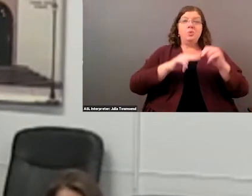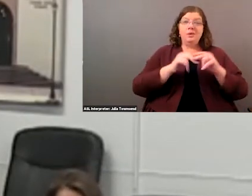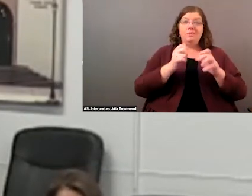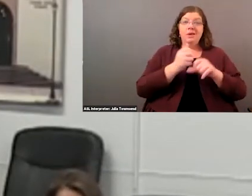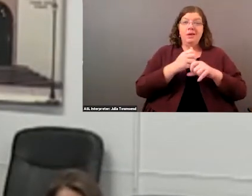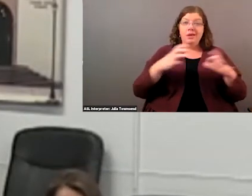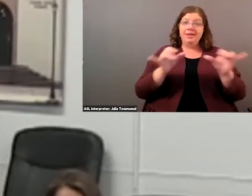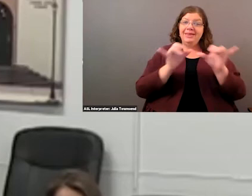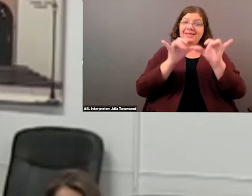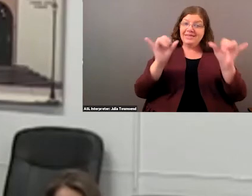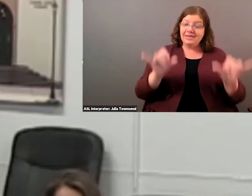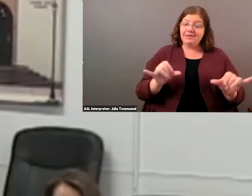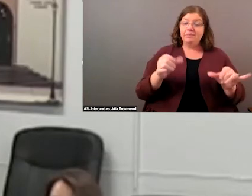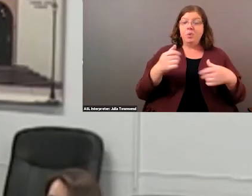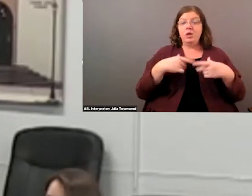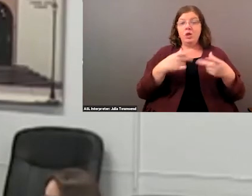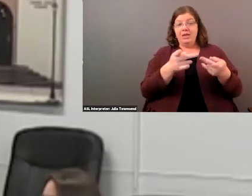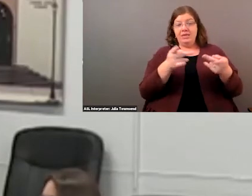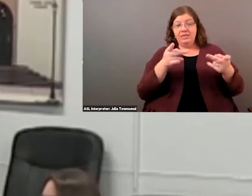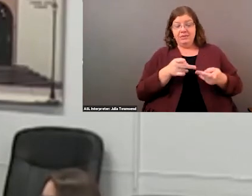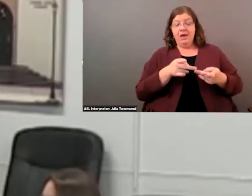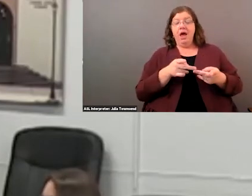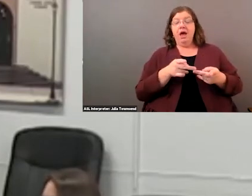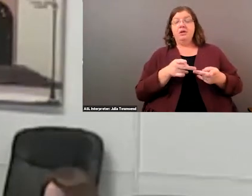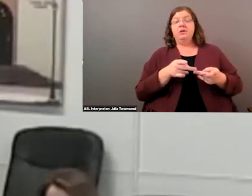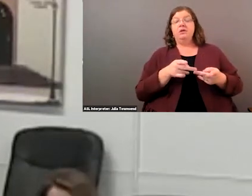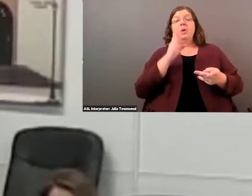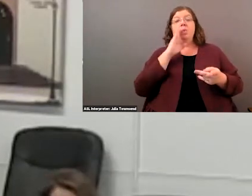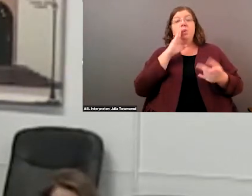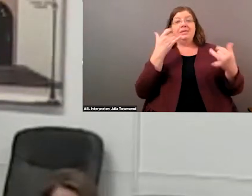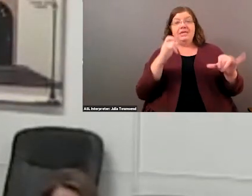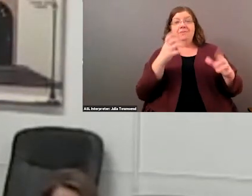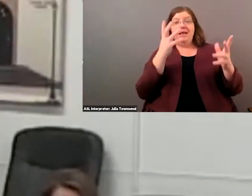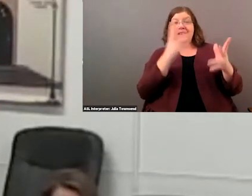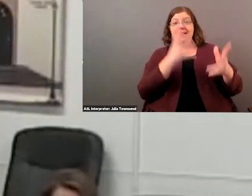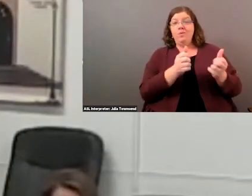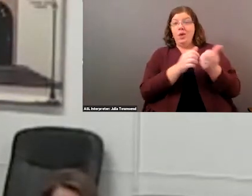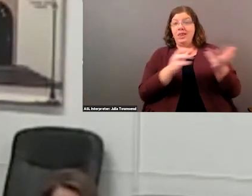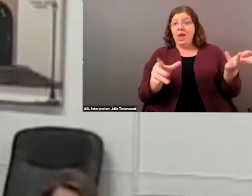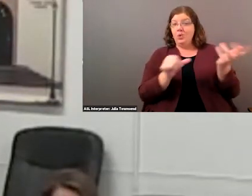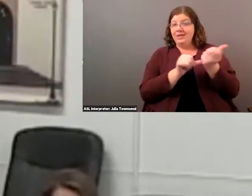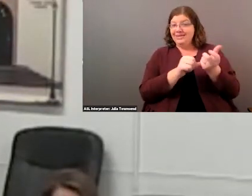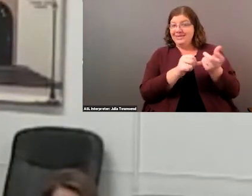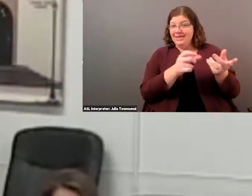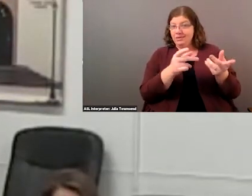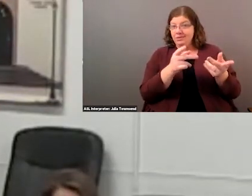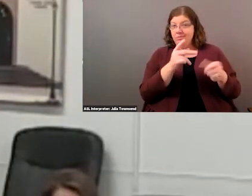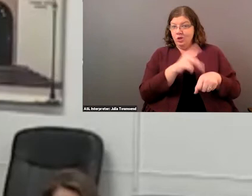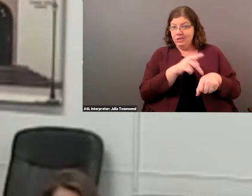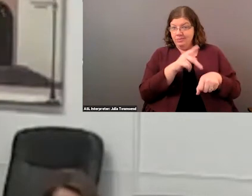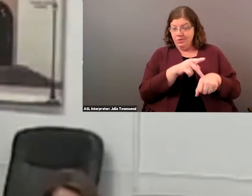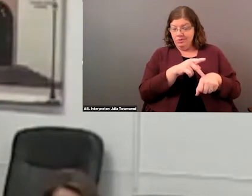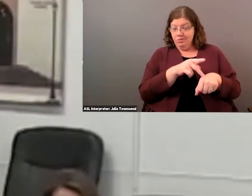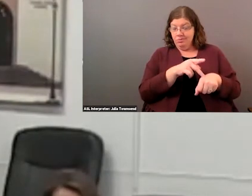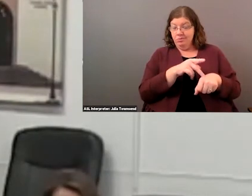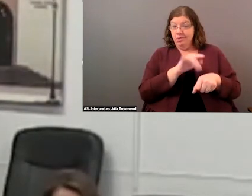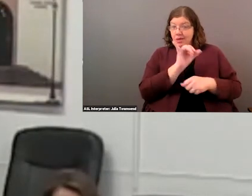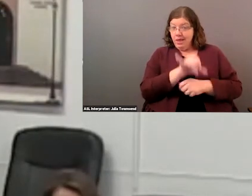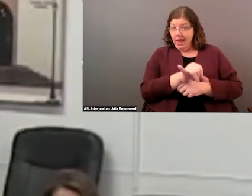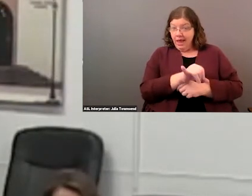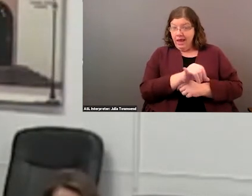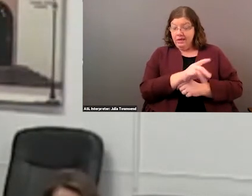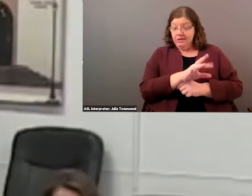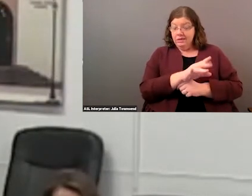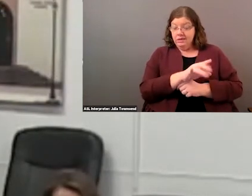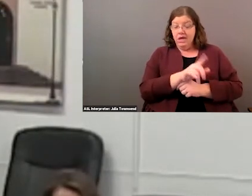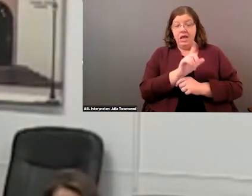an assistant principal position. That is actually at the La Cumbre campus. And so this proposal is really given a job